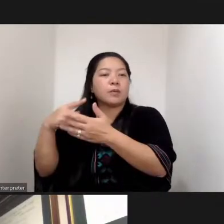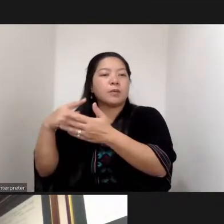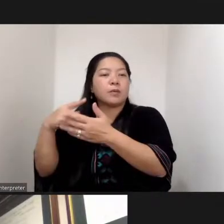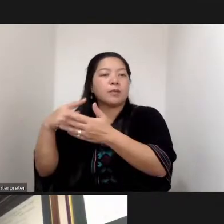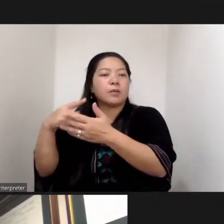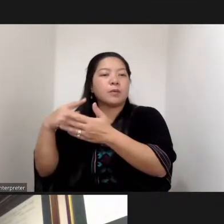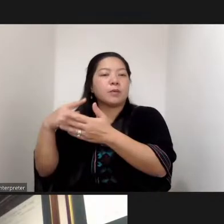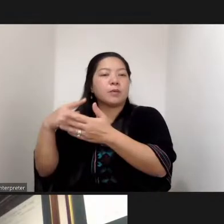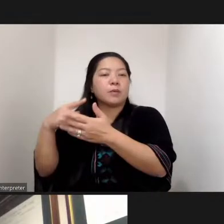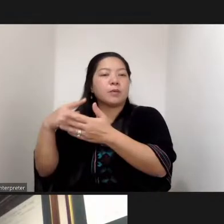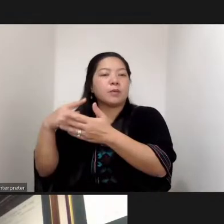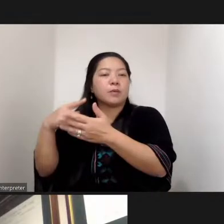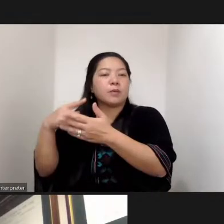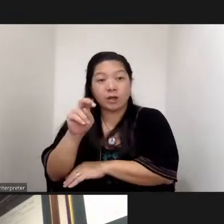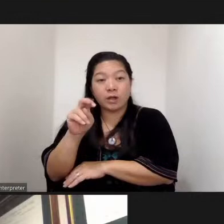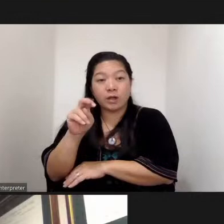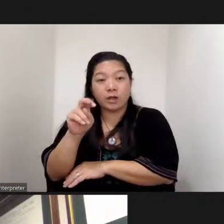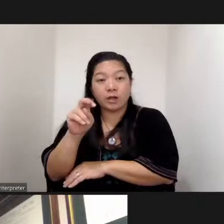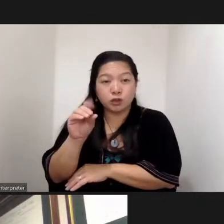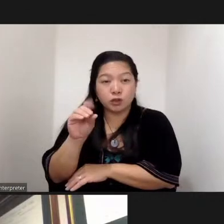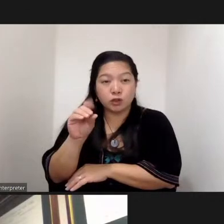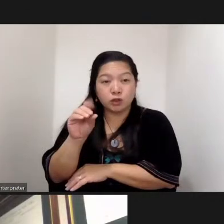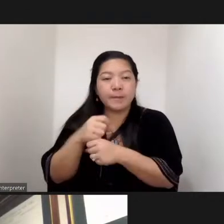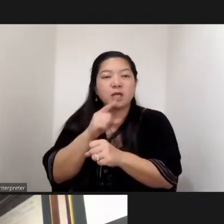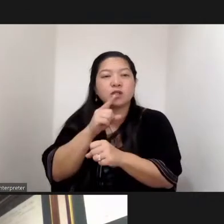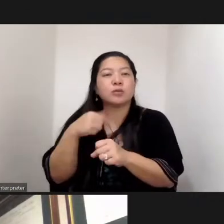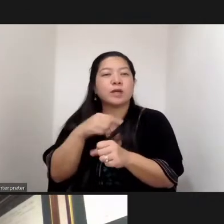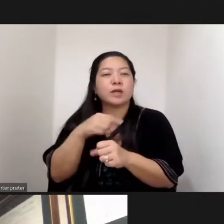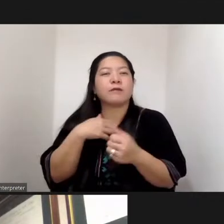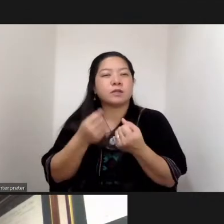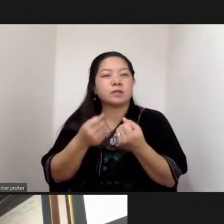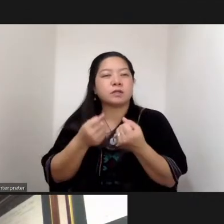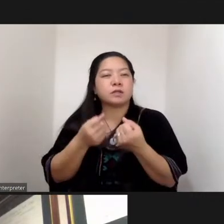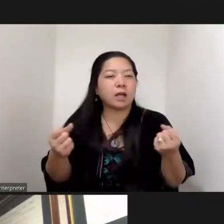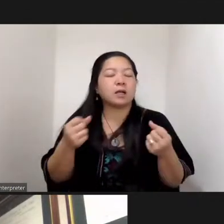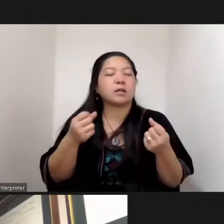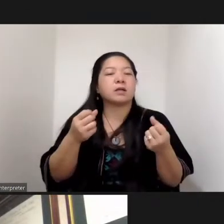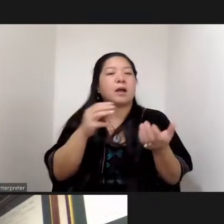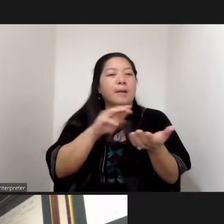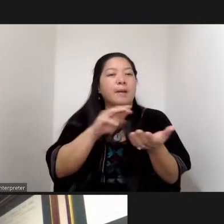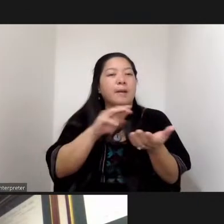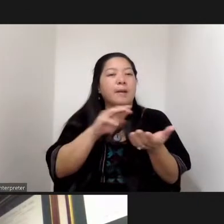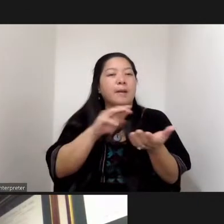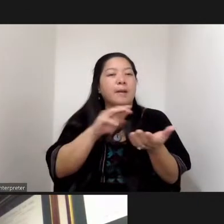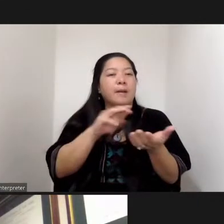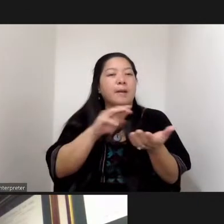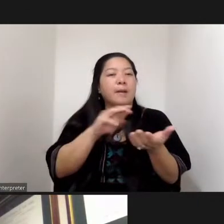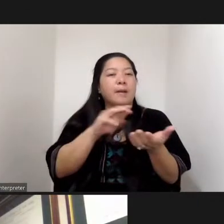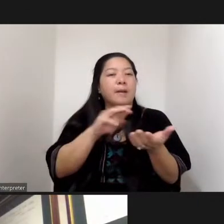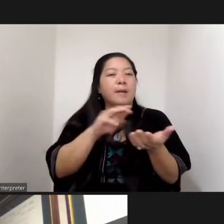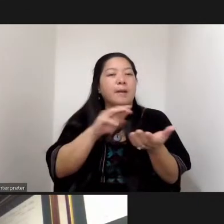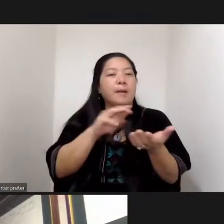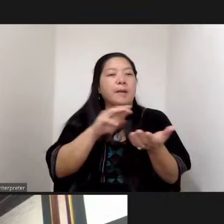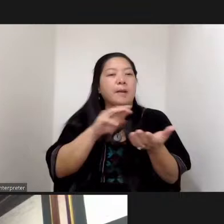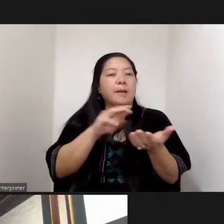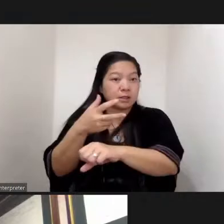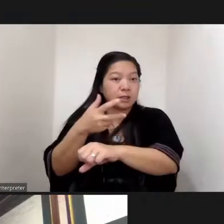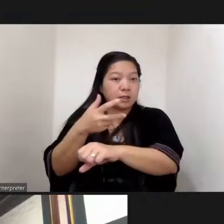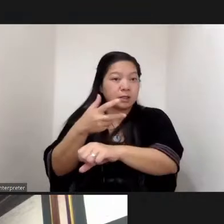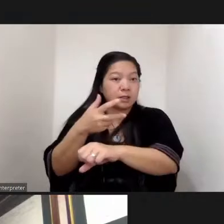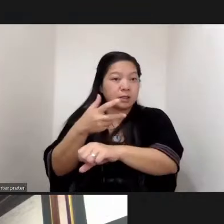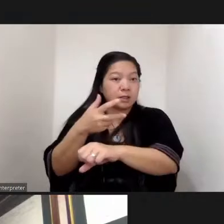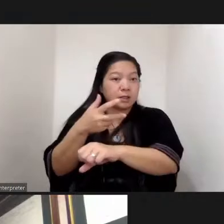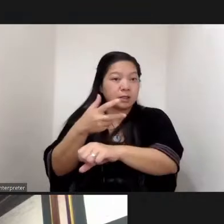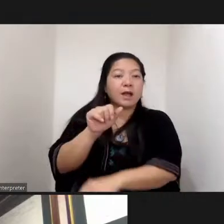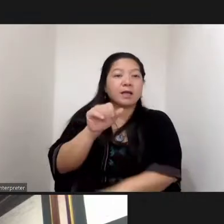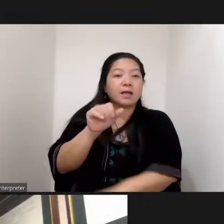Fernando is going to make sure that we have supplies of medications and vaccines, and we're going to continue